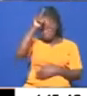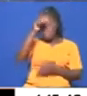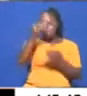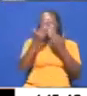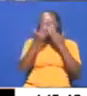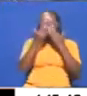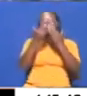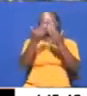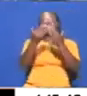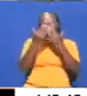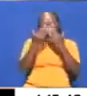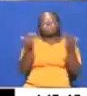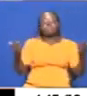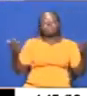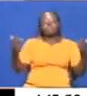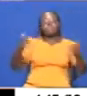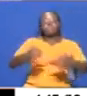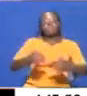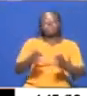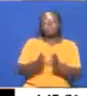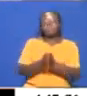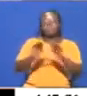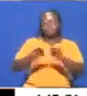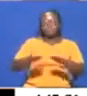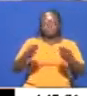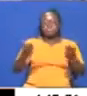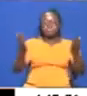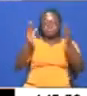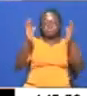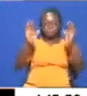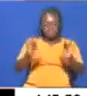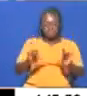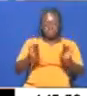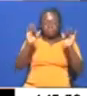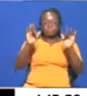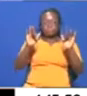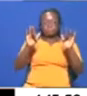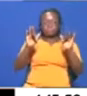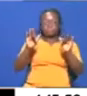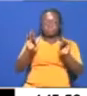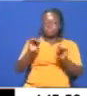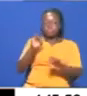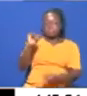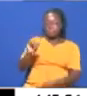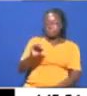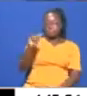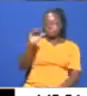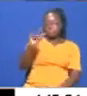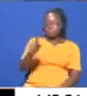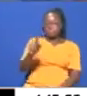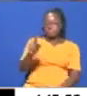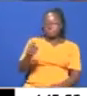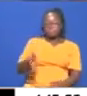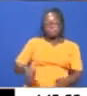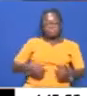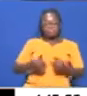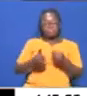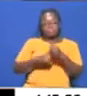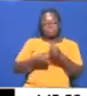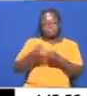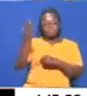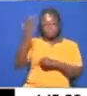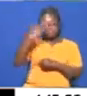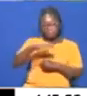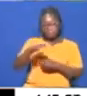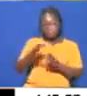ceremony, complete with a feast to celebrate the miracle that saw Jack Onyango survive the six-day ordeal. A bull has